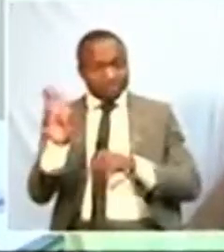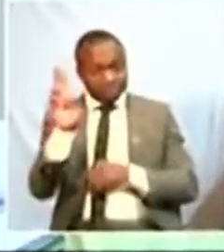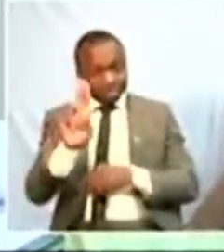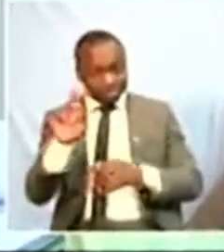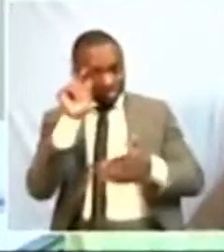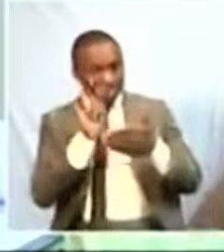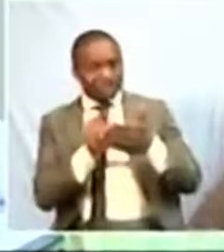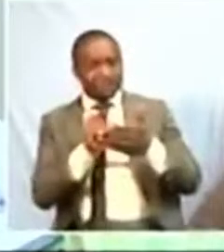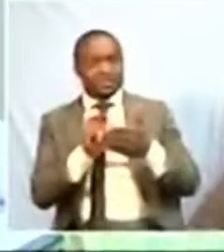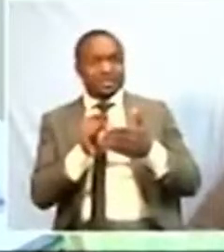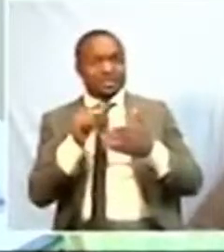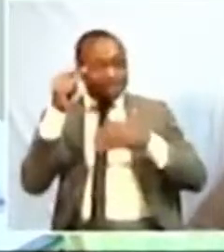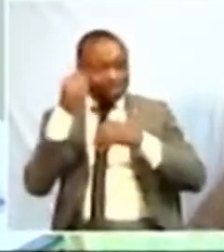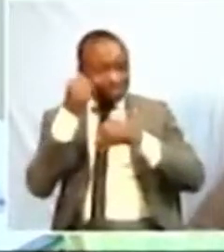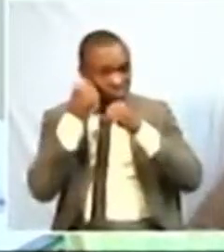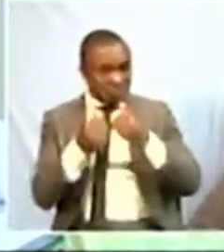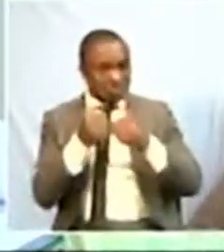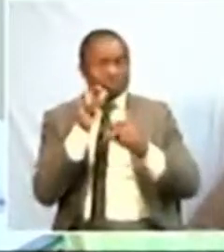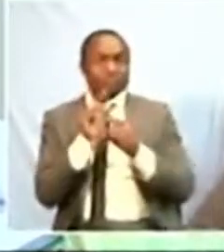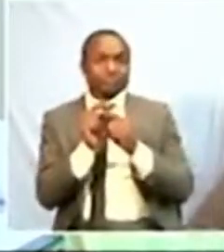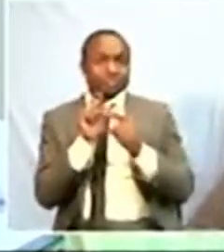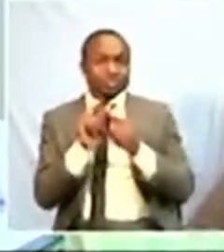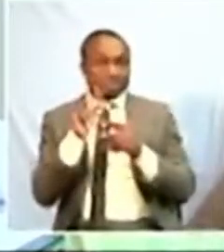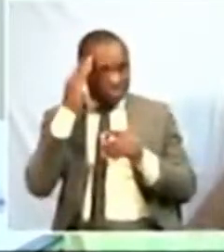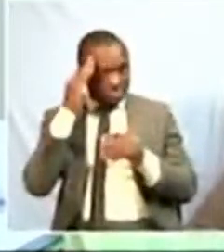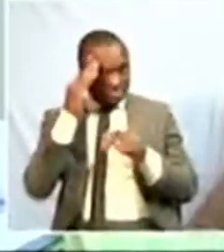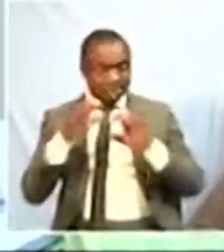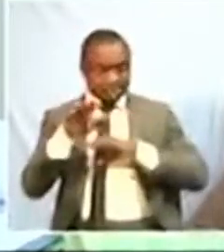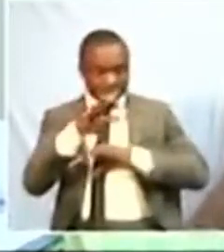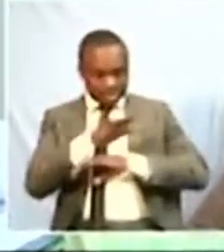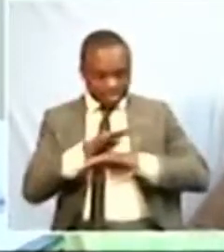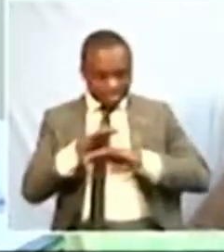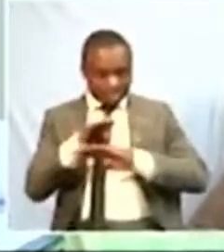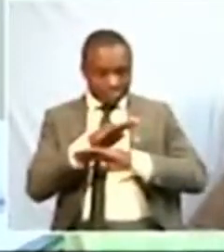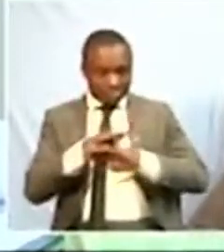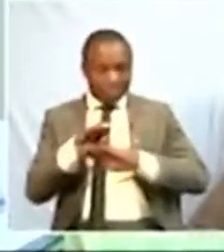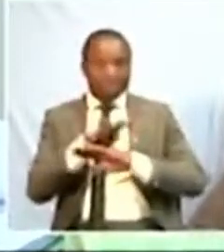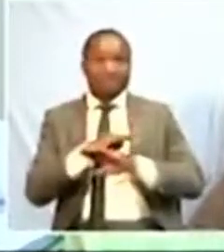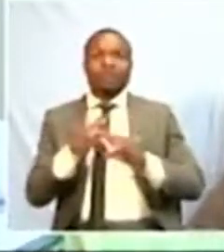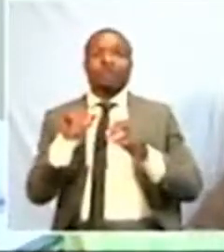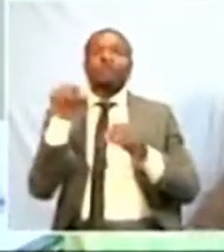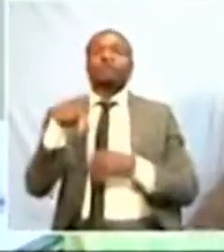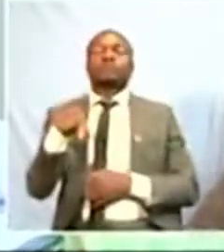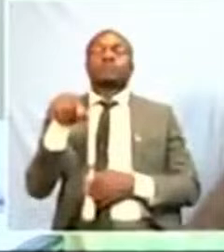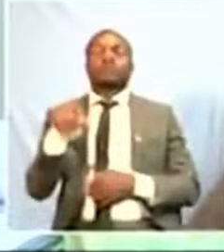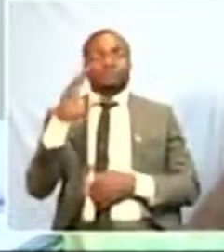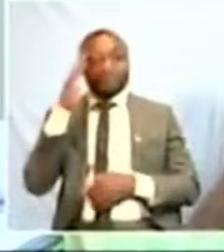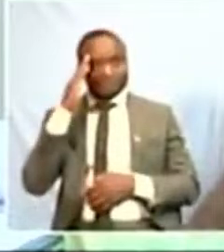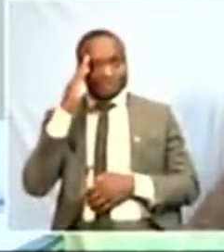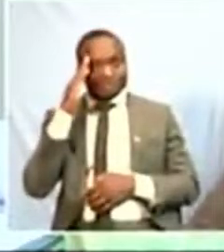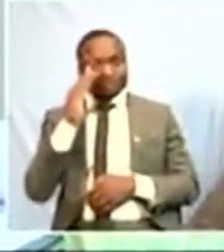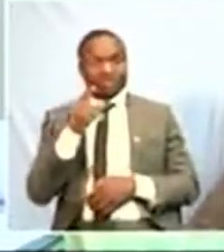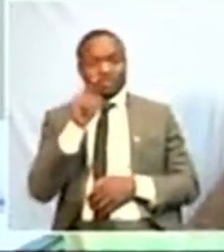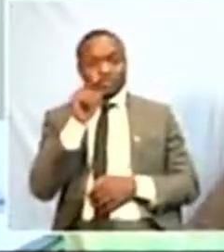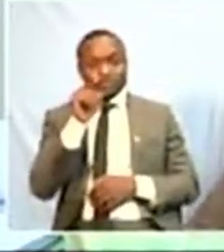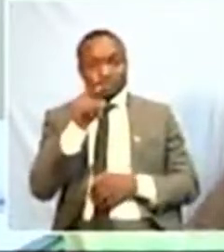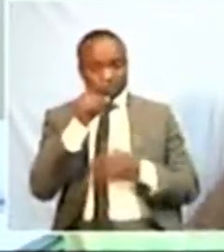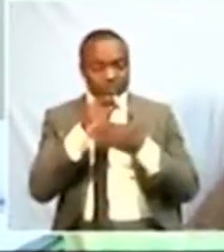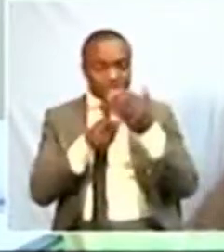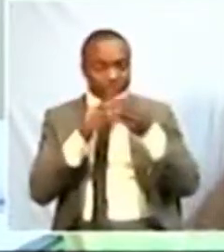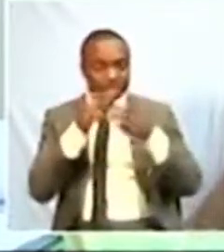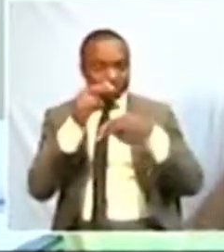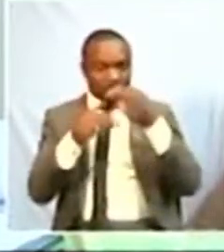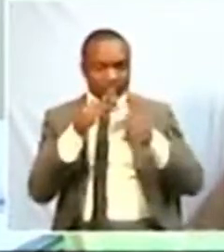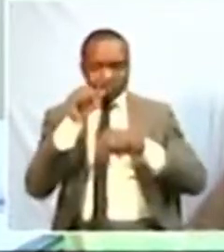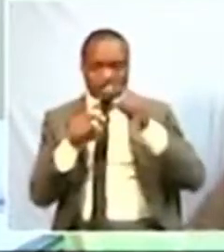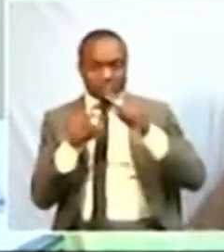such jargon when you know that even our basic qualification, we know what you mean. You cannot be